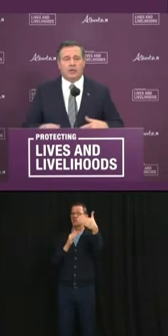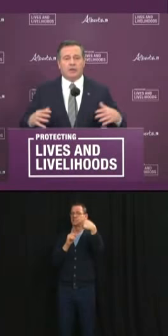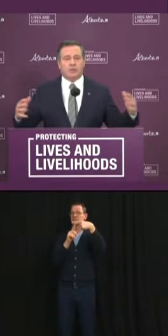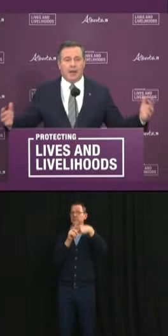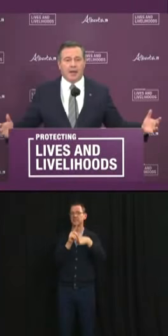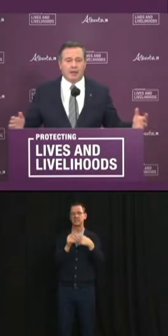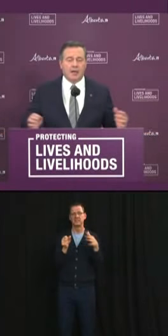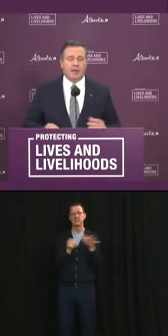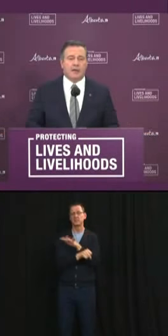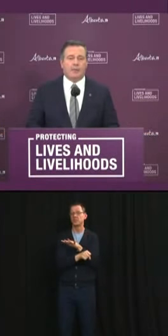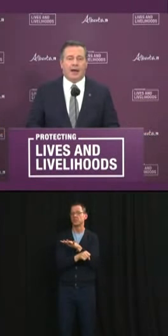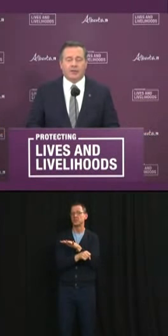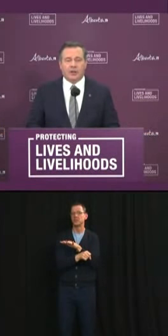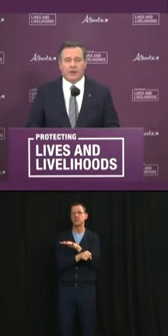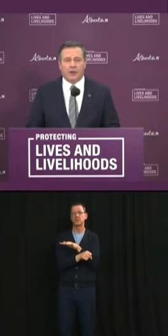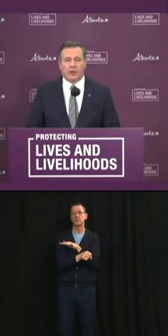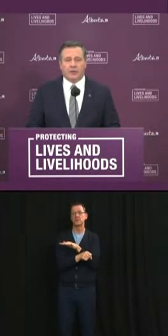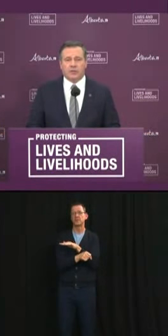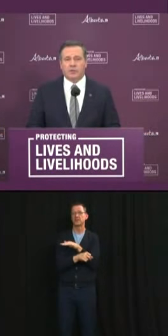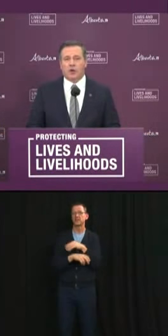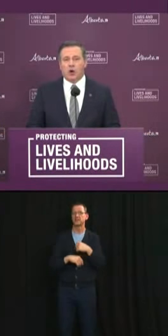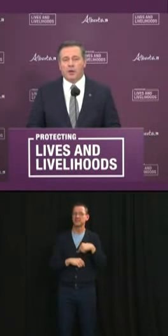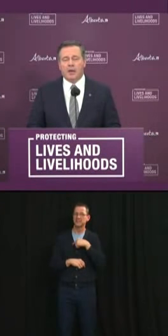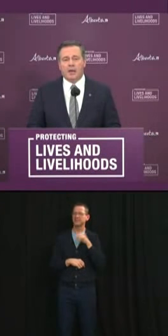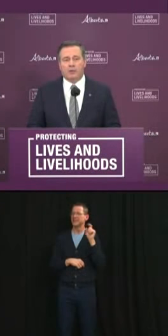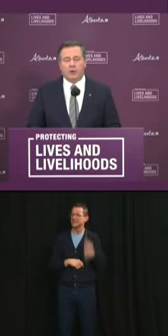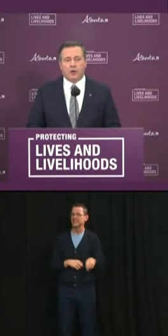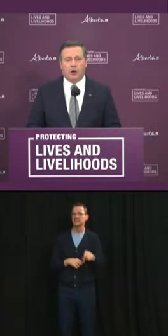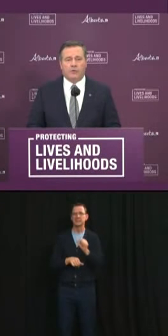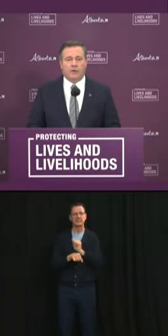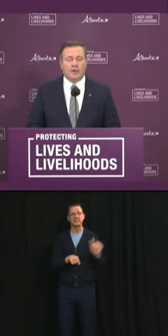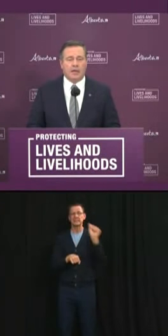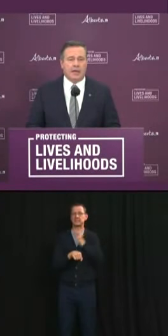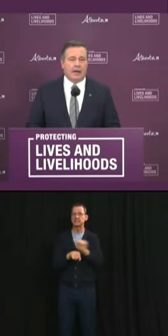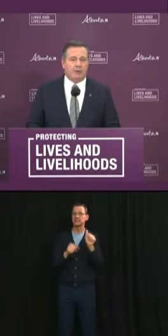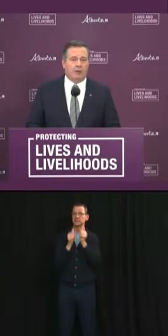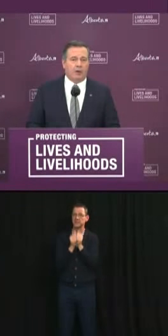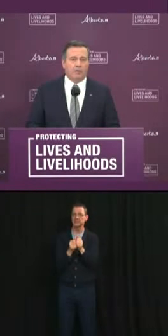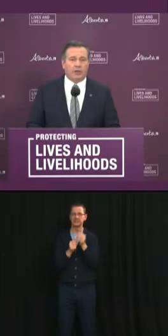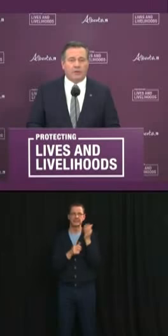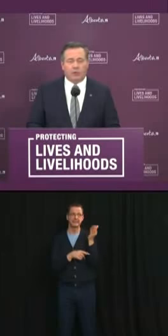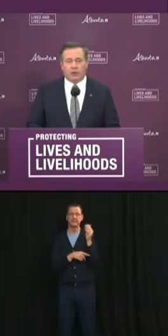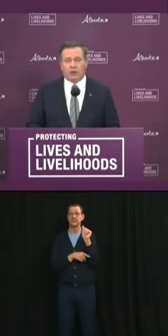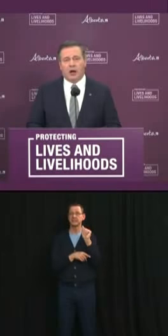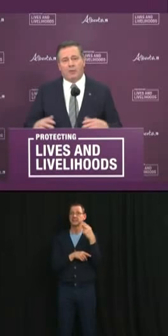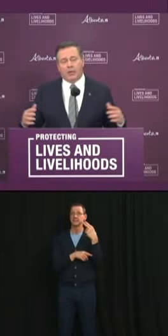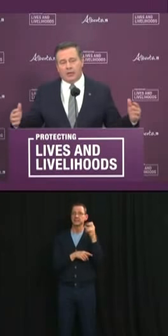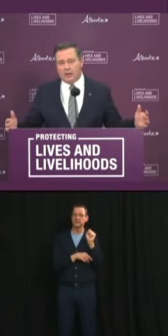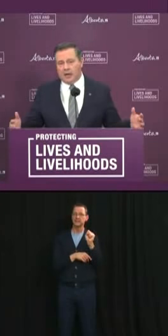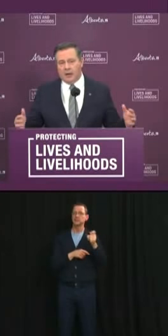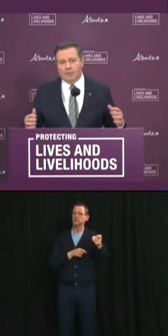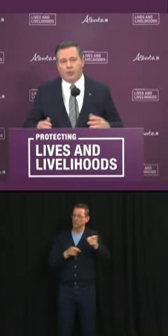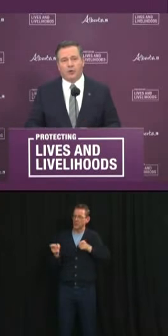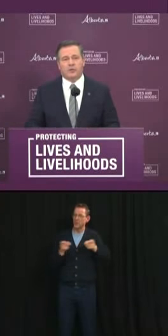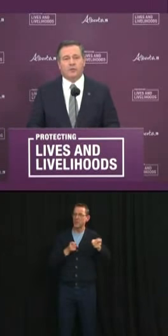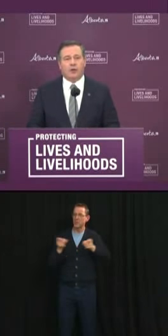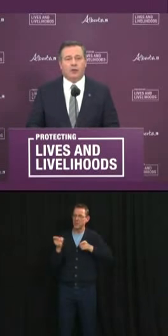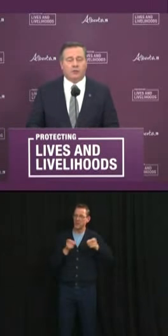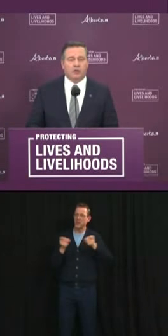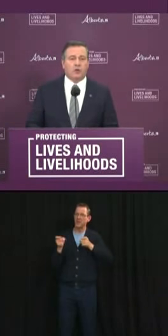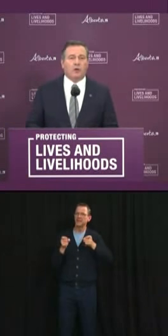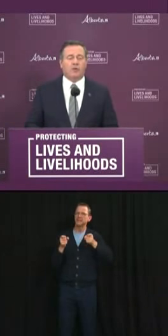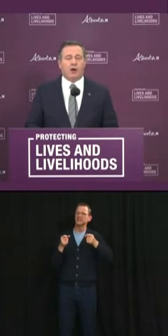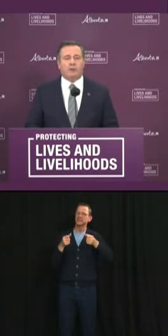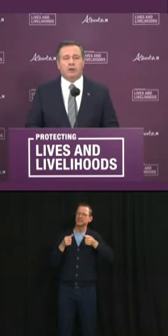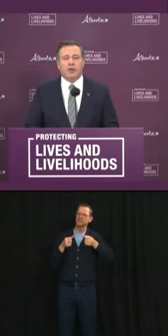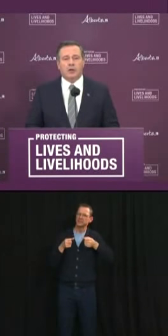to expand the capacity of our healthcare system to cope with COVID. And we believe that we could accommodate upwards of 2,300